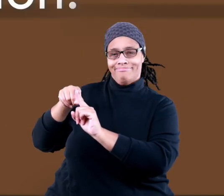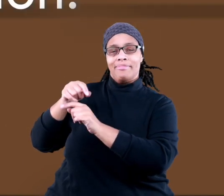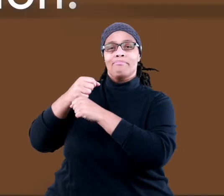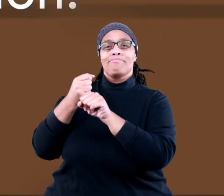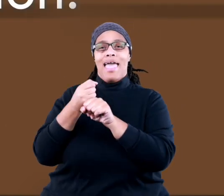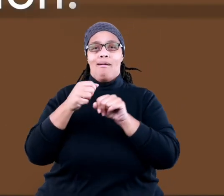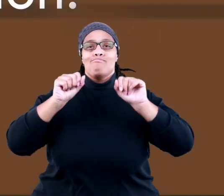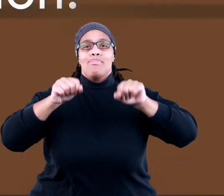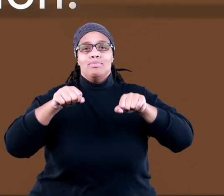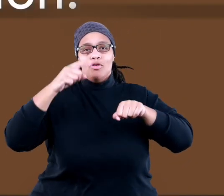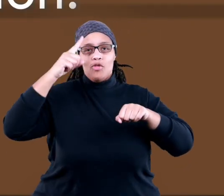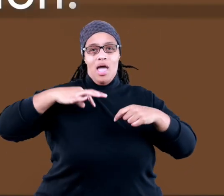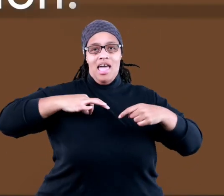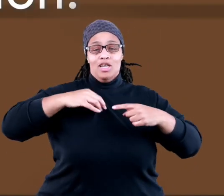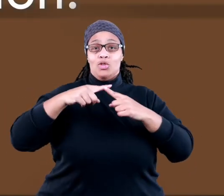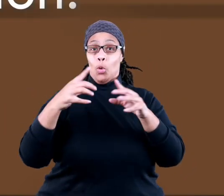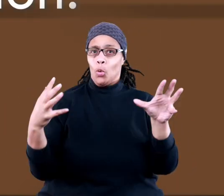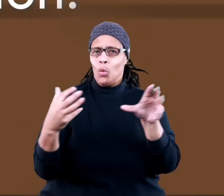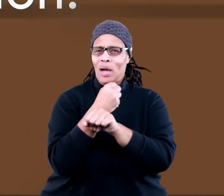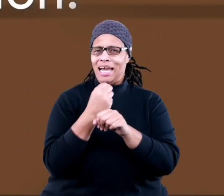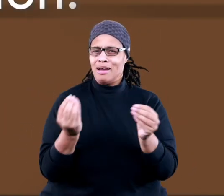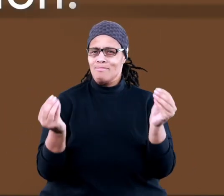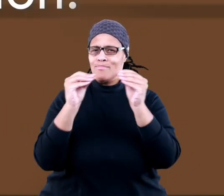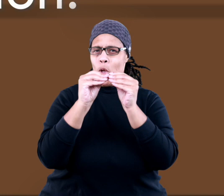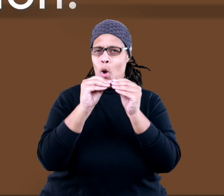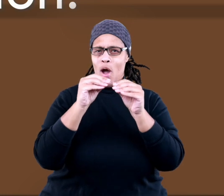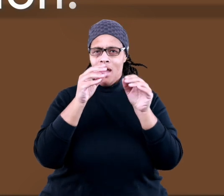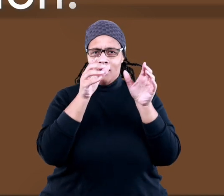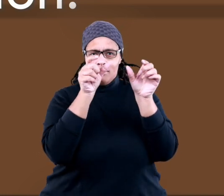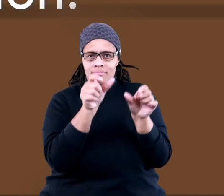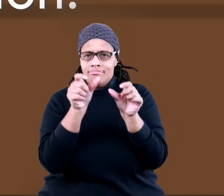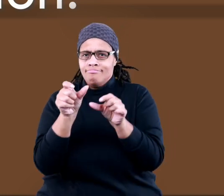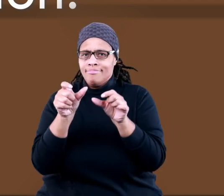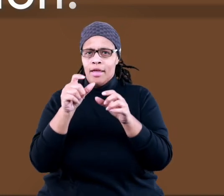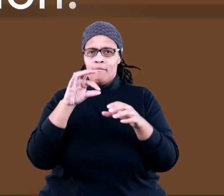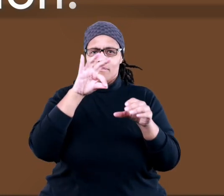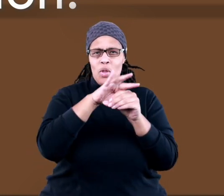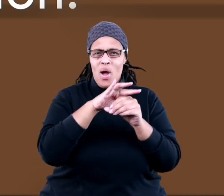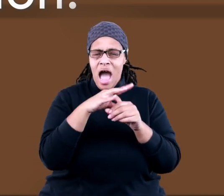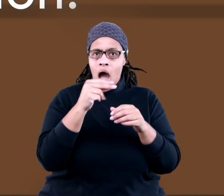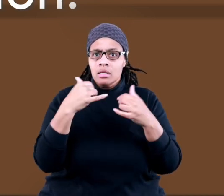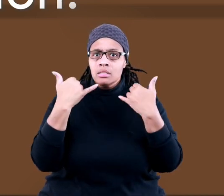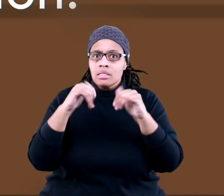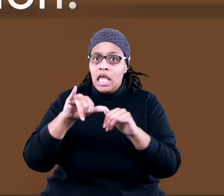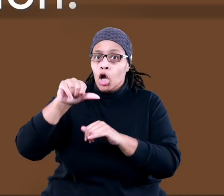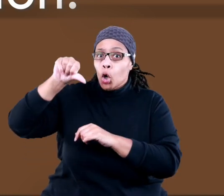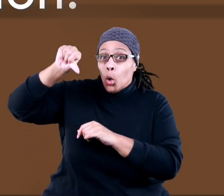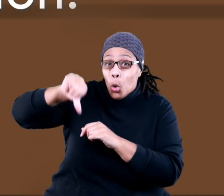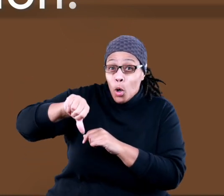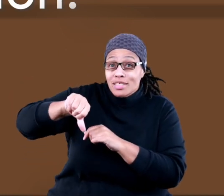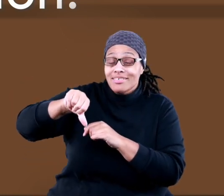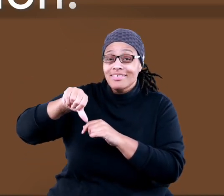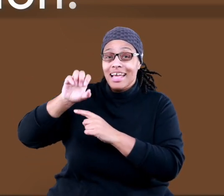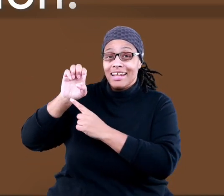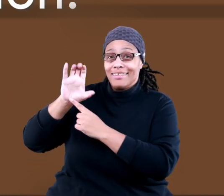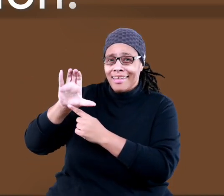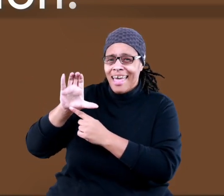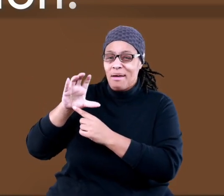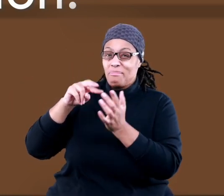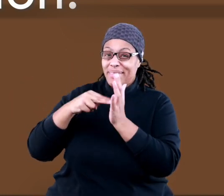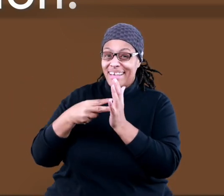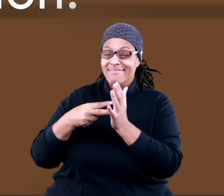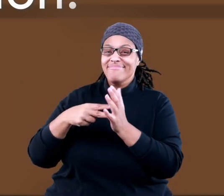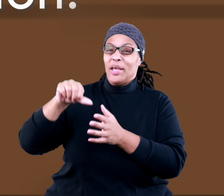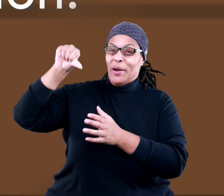actually possible for a candidate to win more individual votes across the whole country, but still lose the Electoral College,